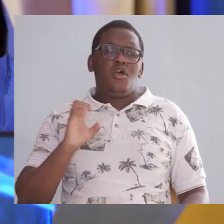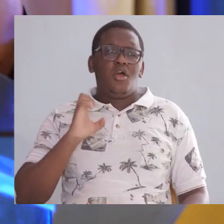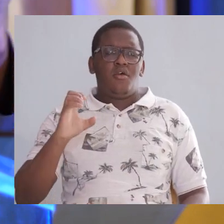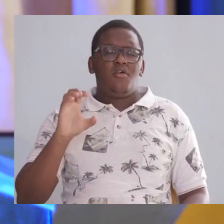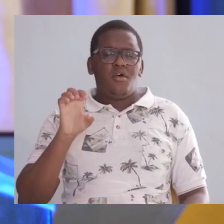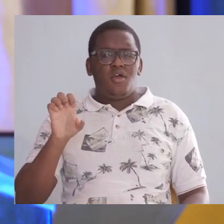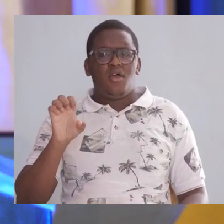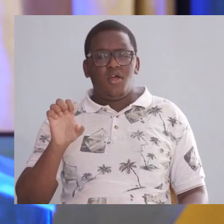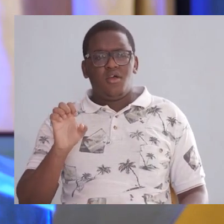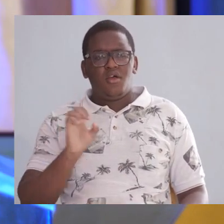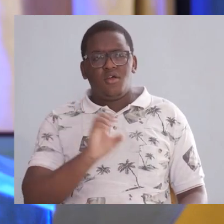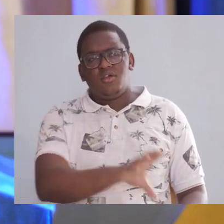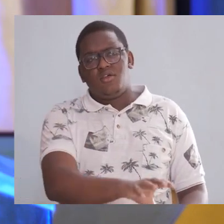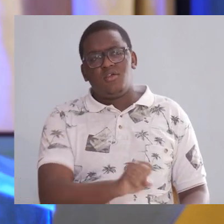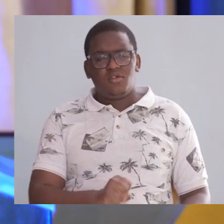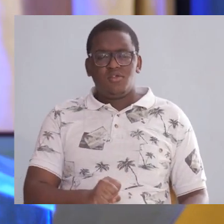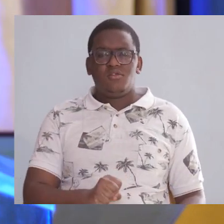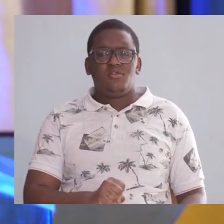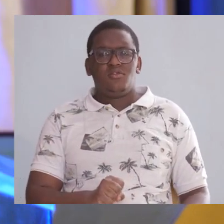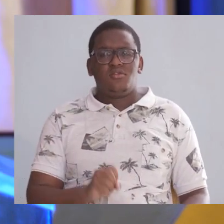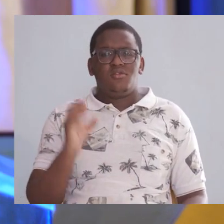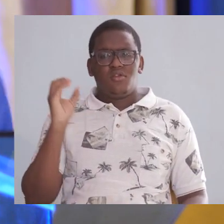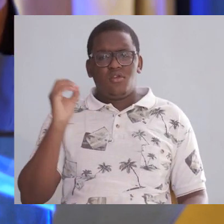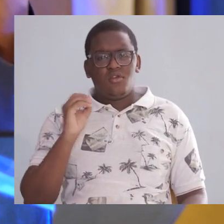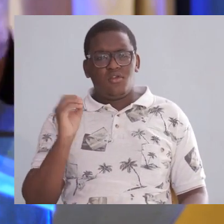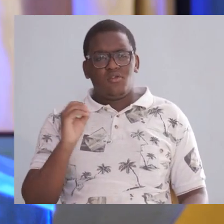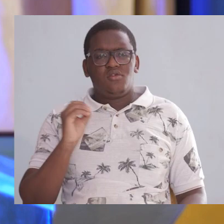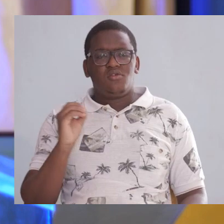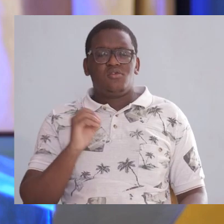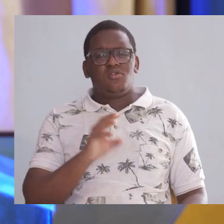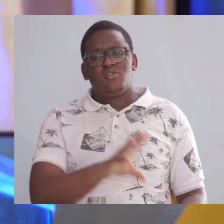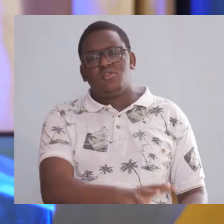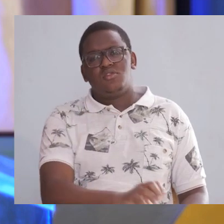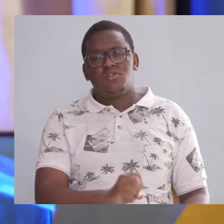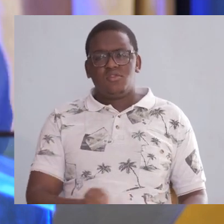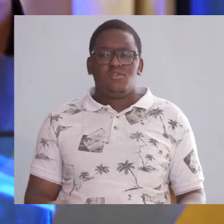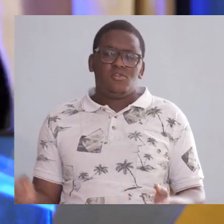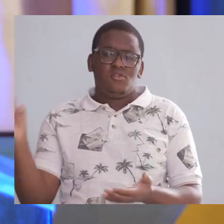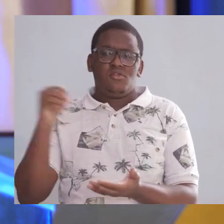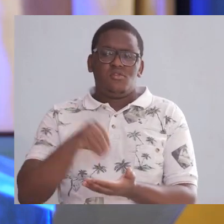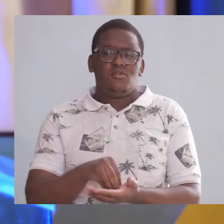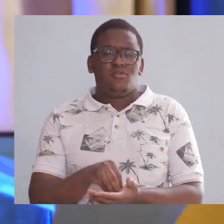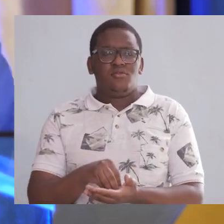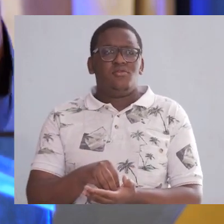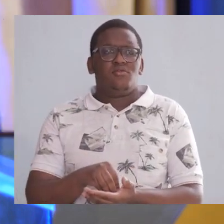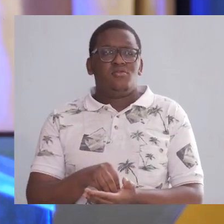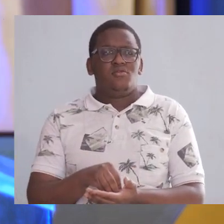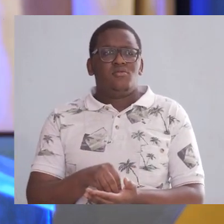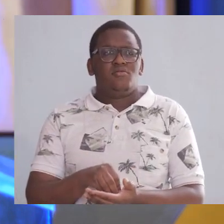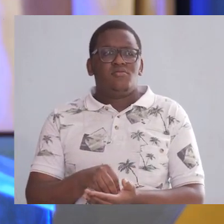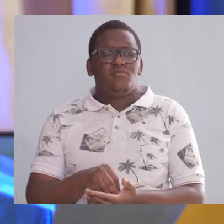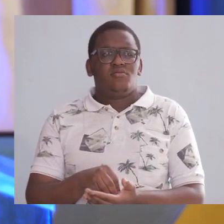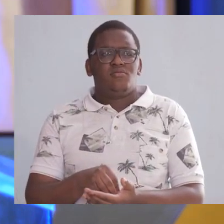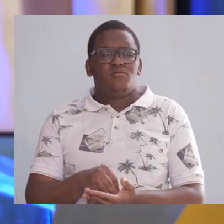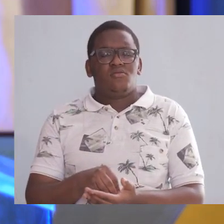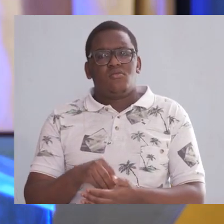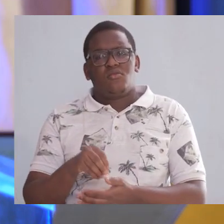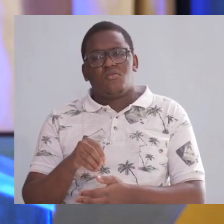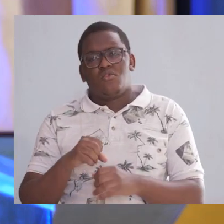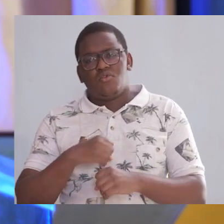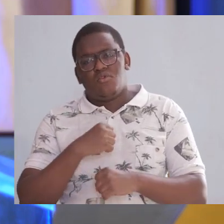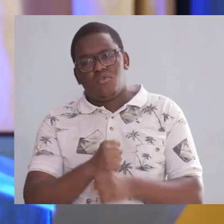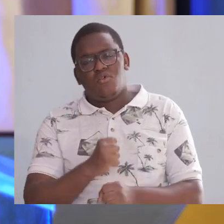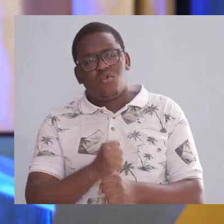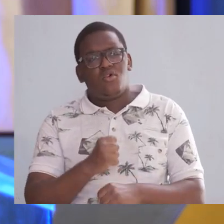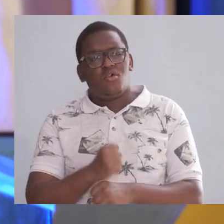But we prayed with them that they would never steal again. So may God help us. You shall not steal. Rather work with your own hands. If